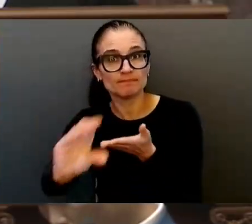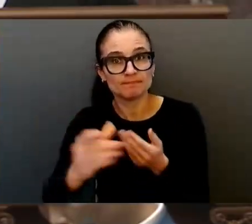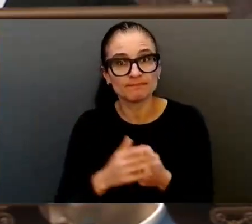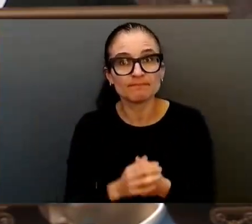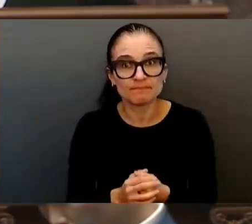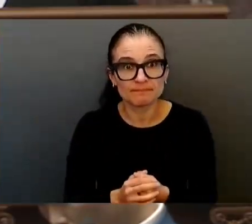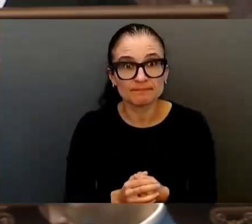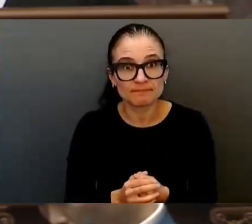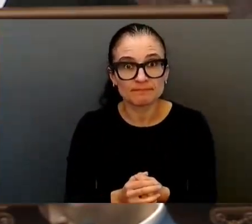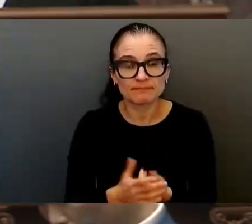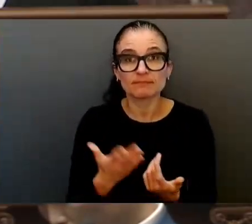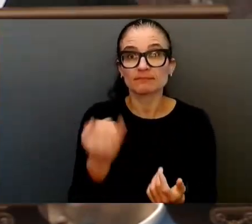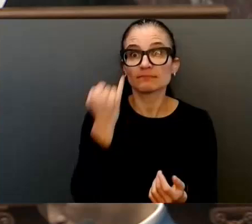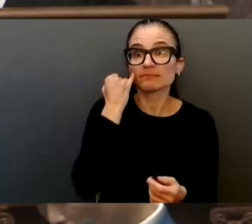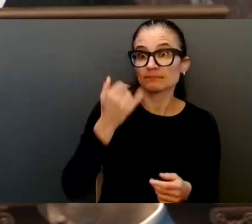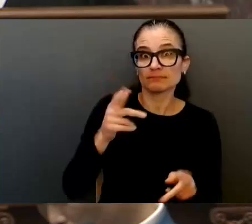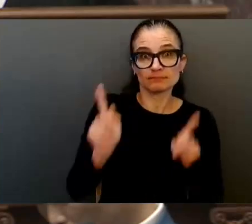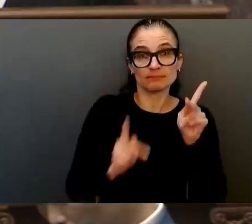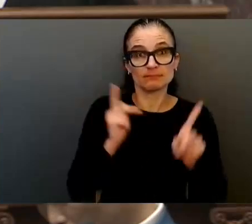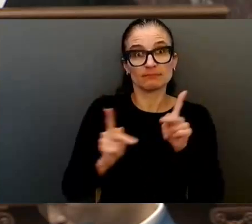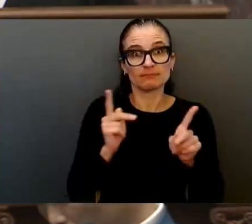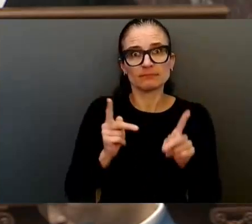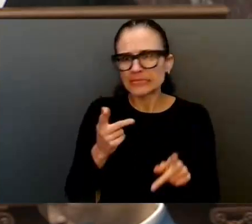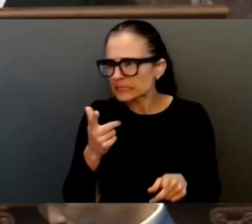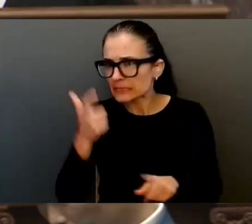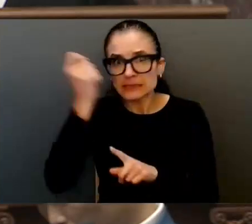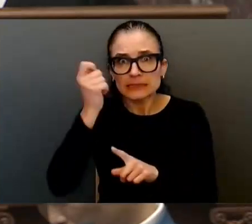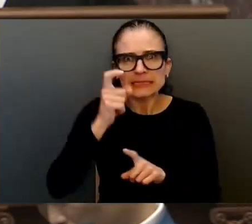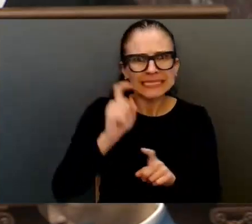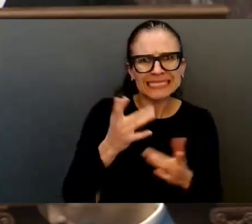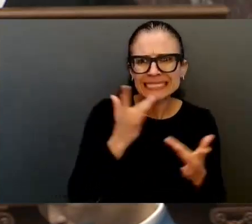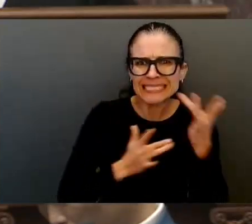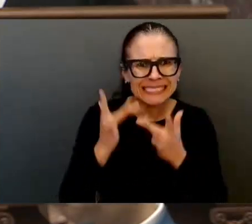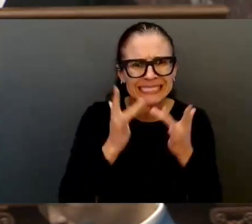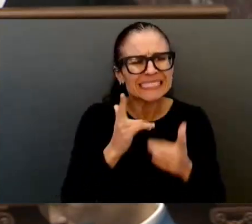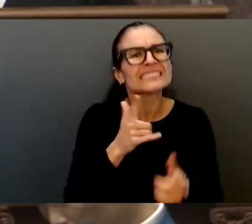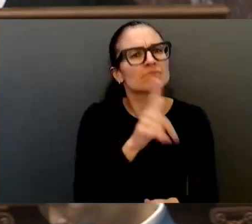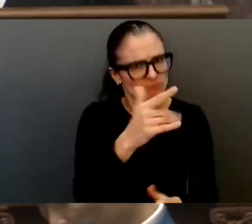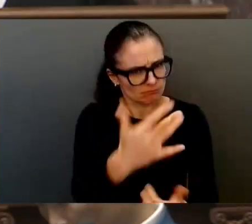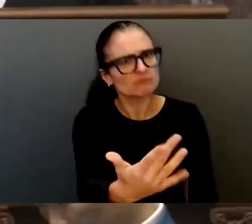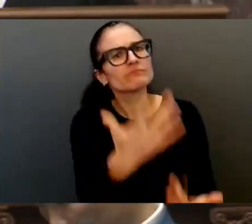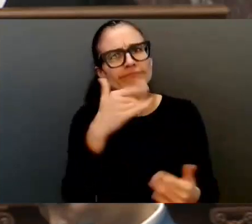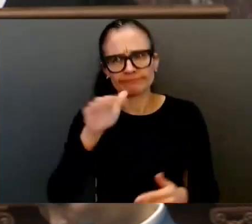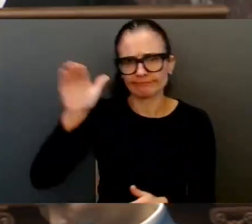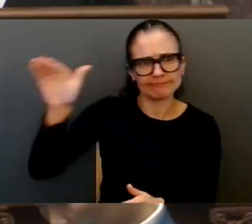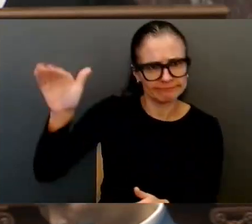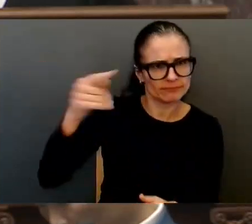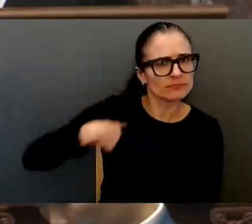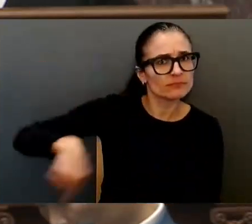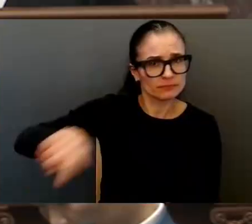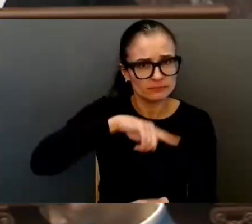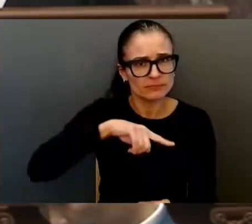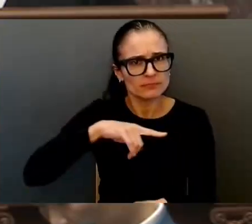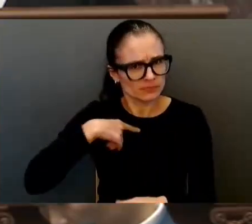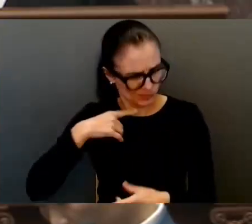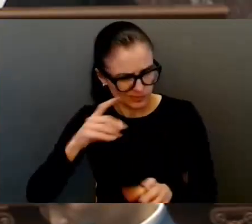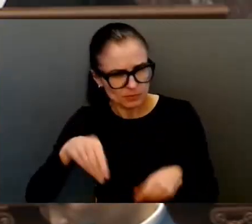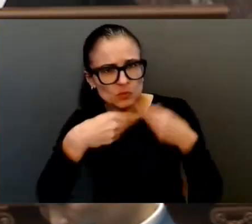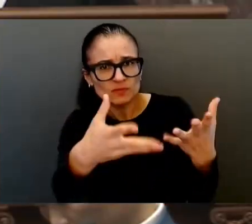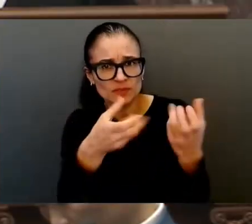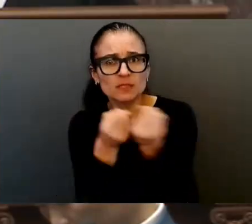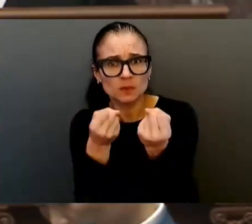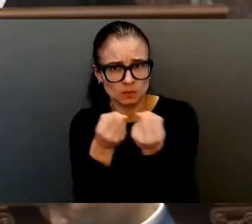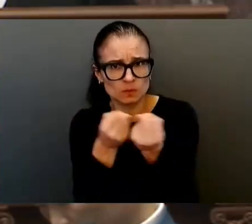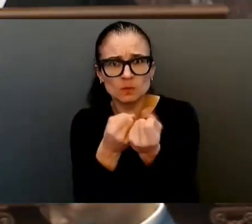by, please do reach out. We've got supports that are available, whether it's for food or making